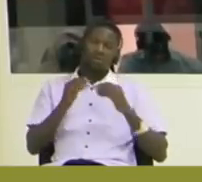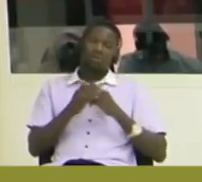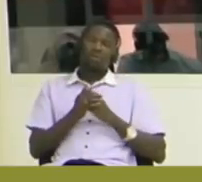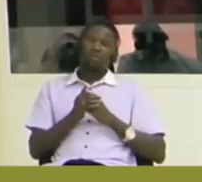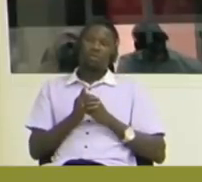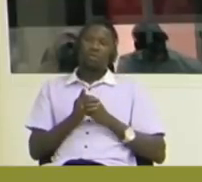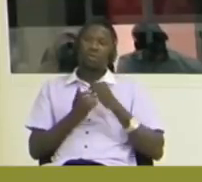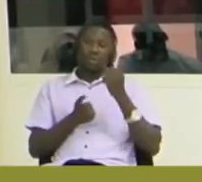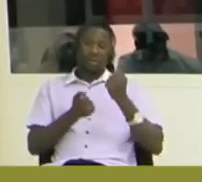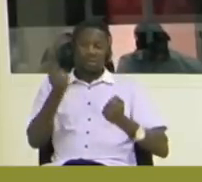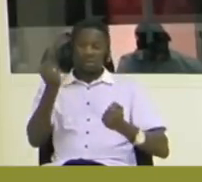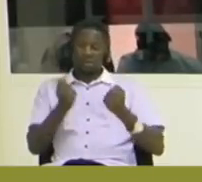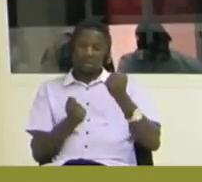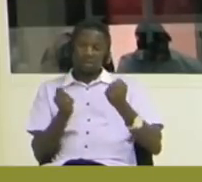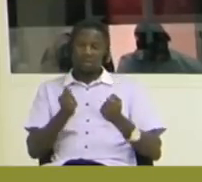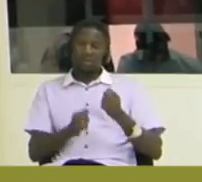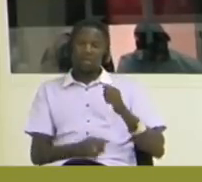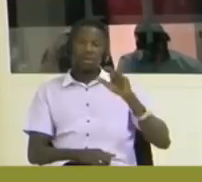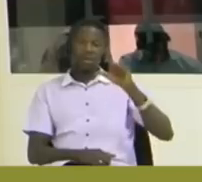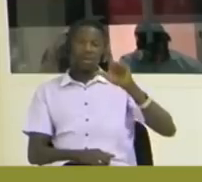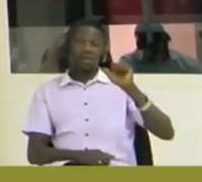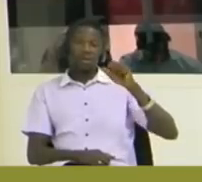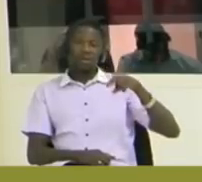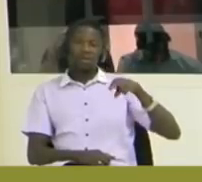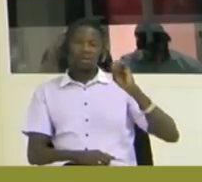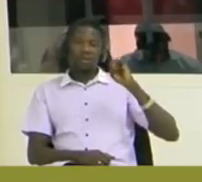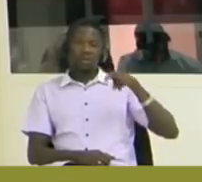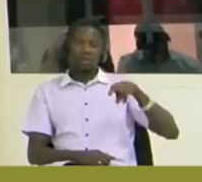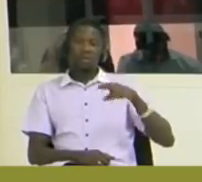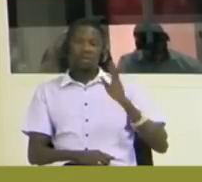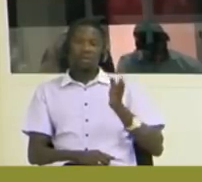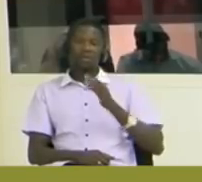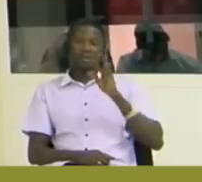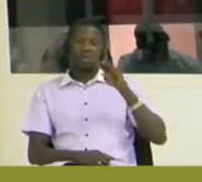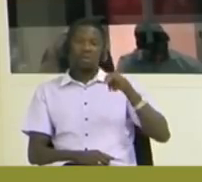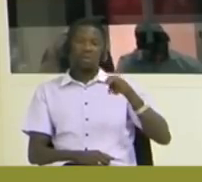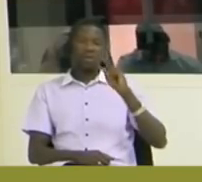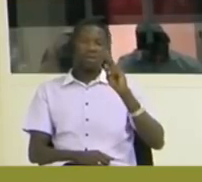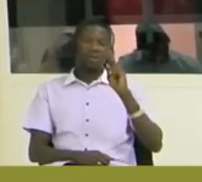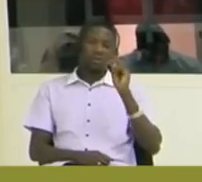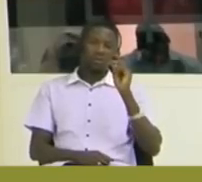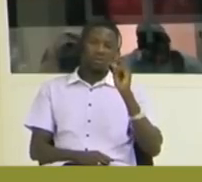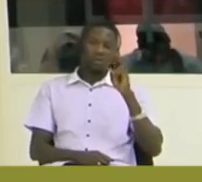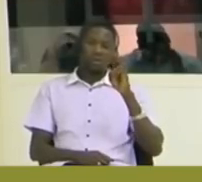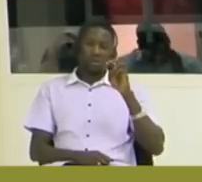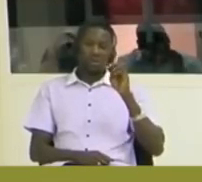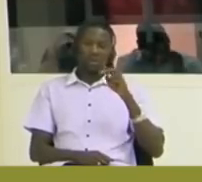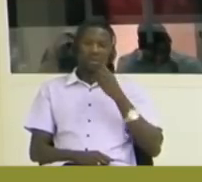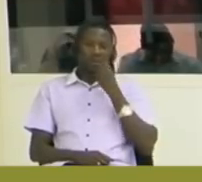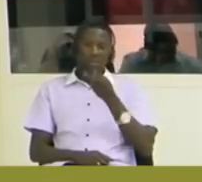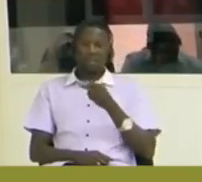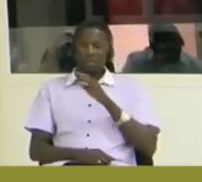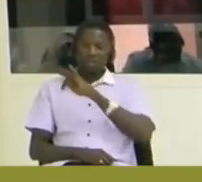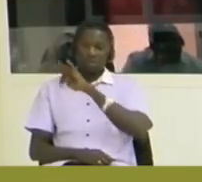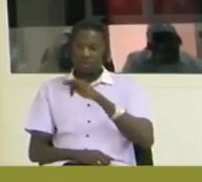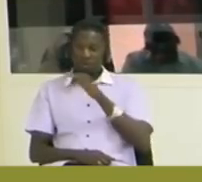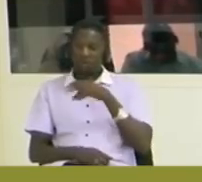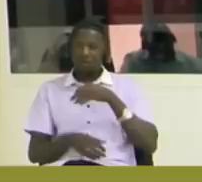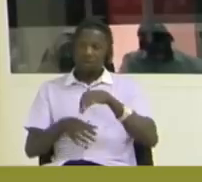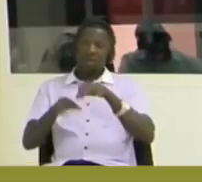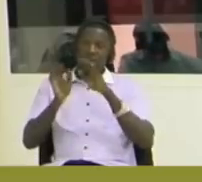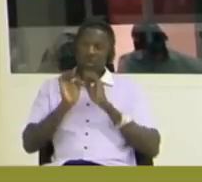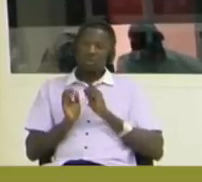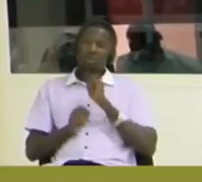The driver, Lamindur, said the family was taken to your house. The house